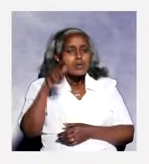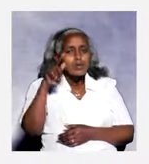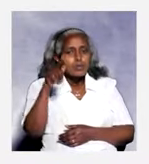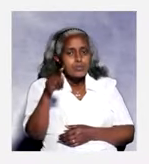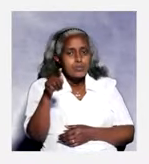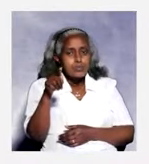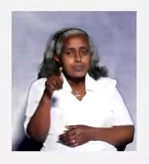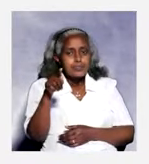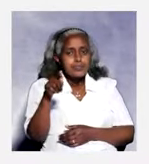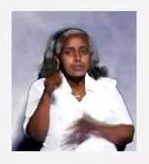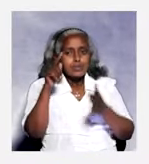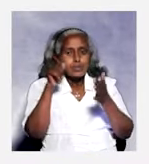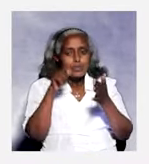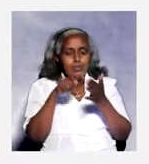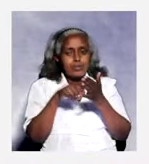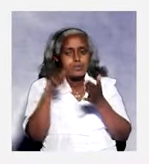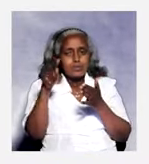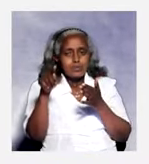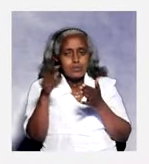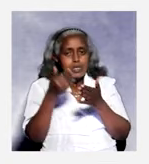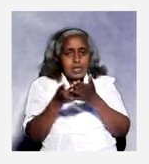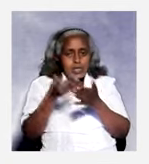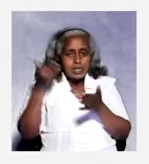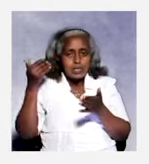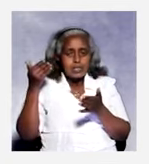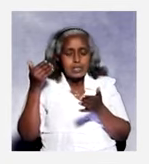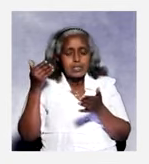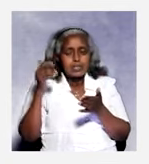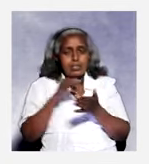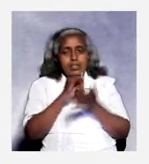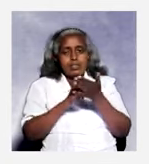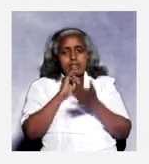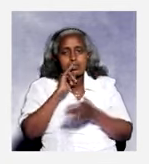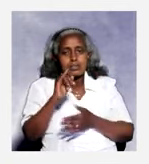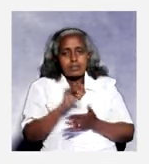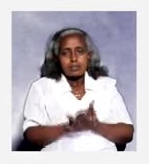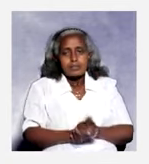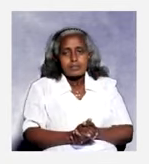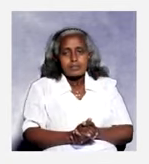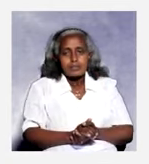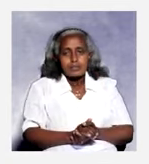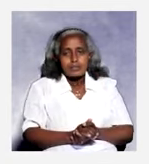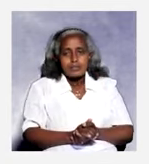U dot U, we said earlier, is this